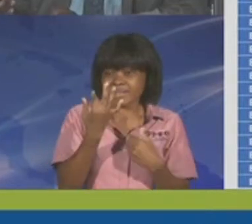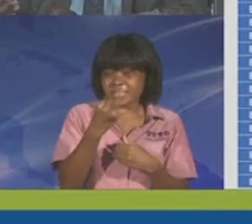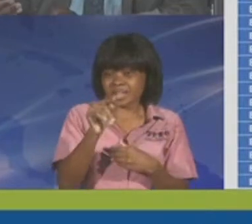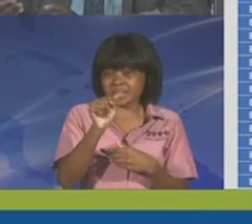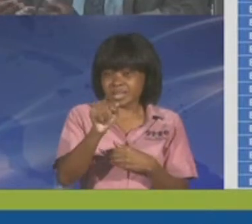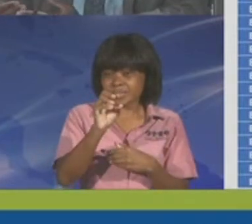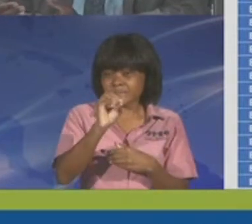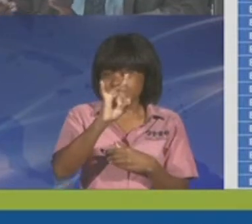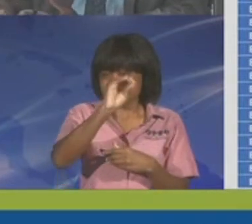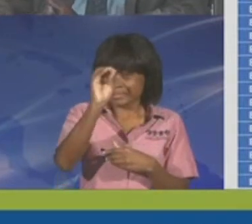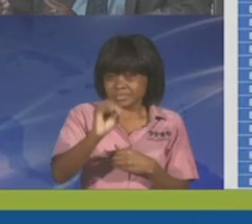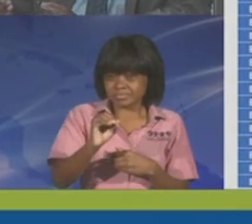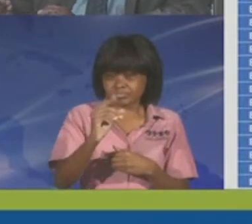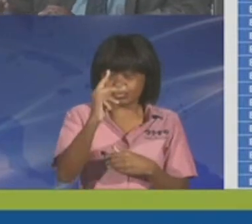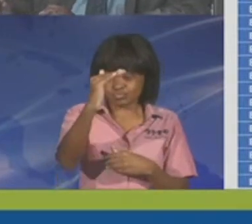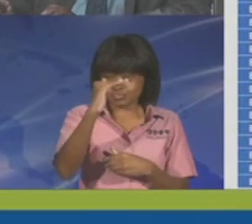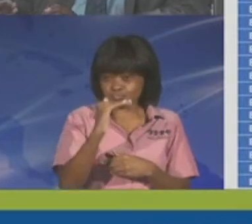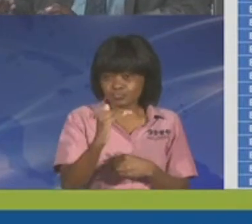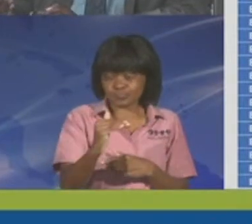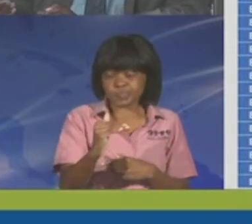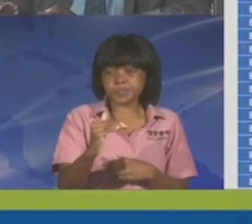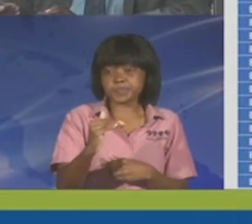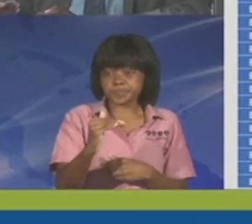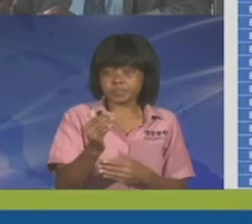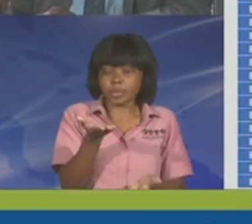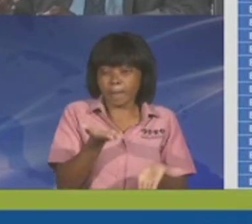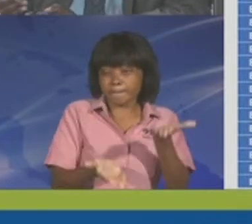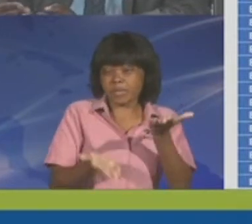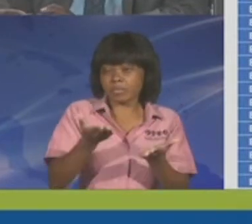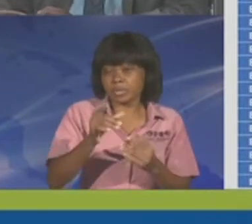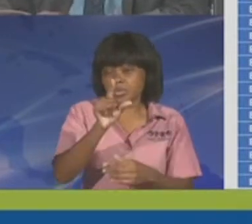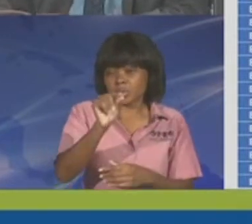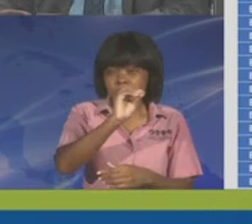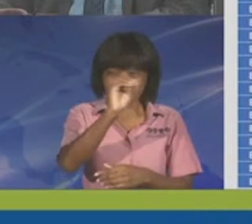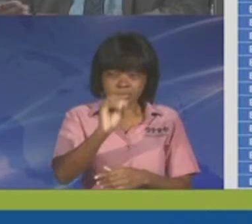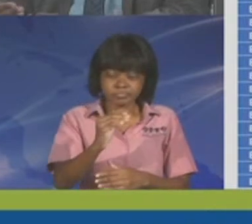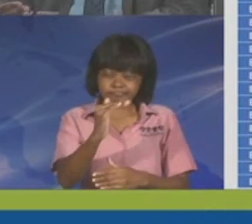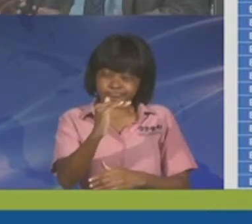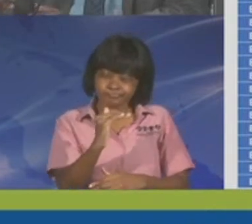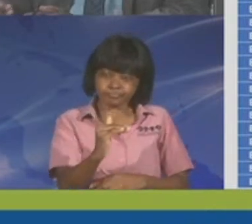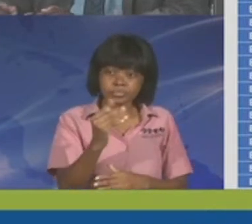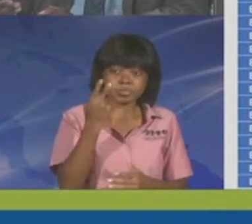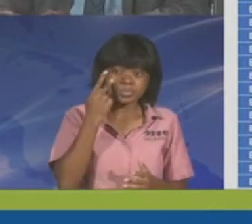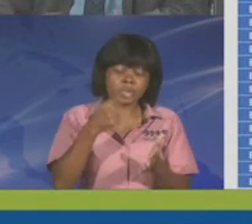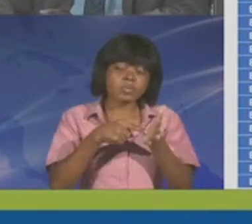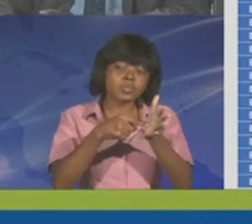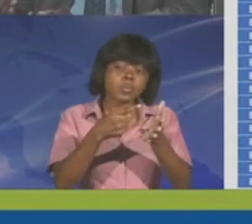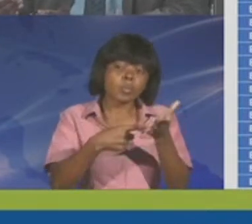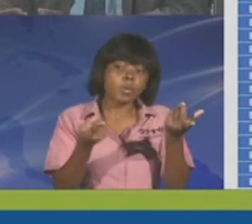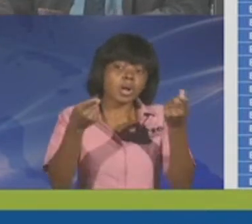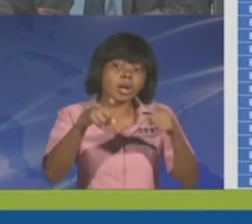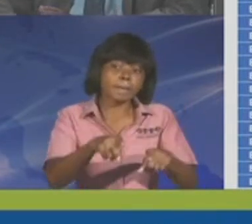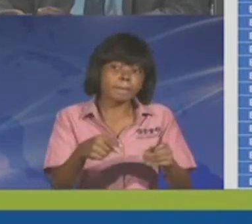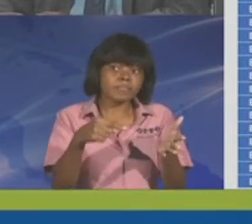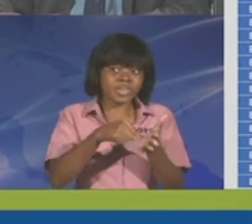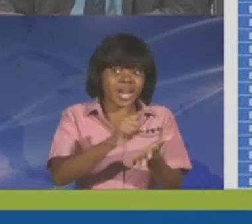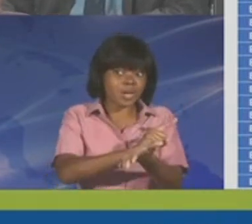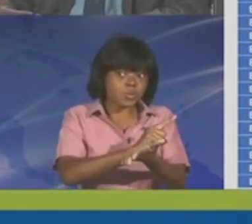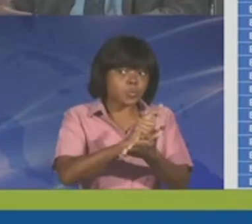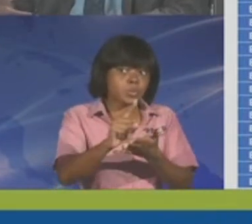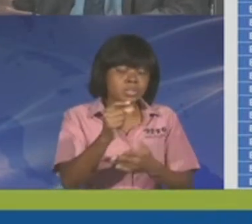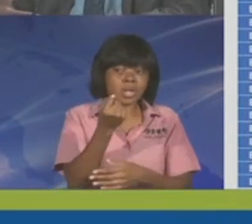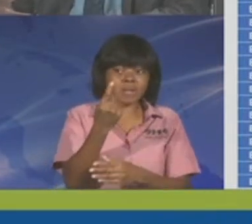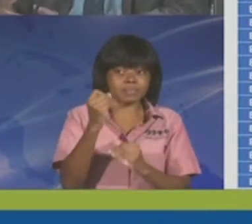19.8% decrease. So that's almost a 20% drop. And we will see what happens for Epi week 11, but we're hoping that that downward